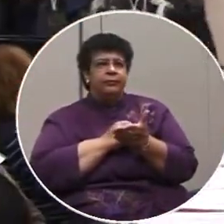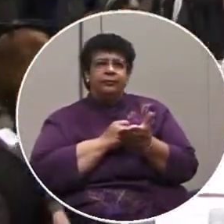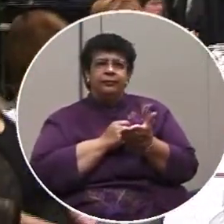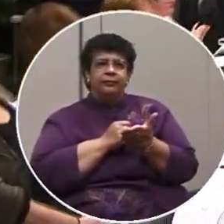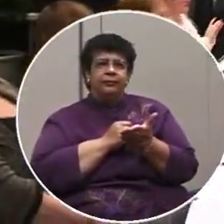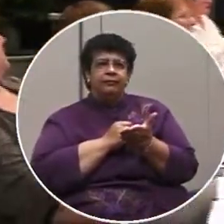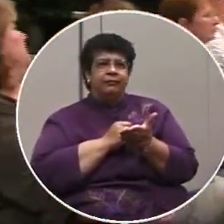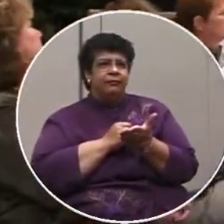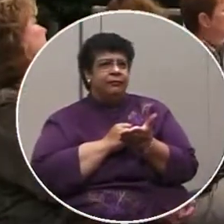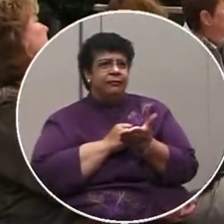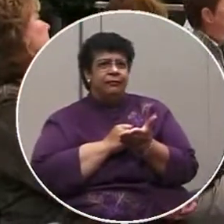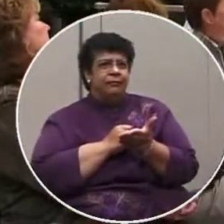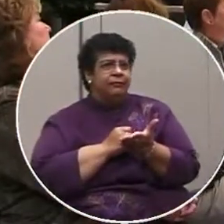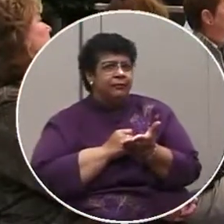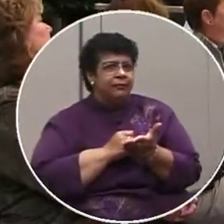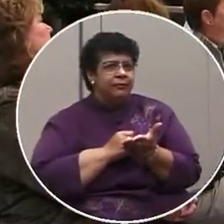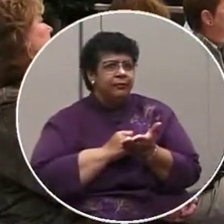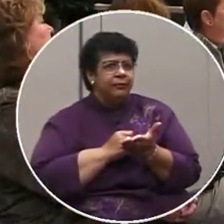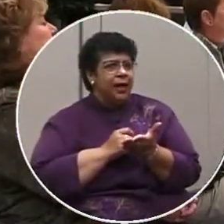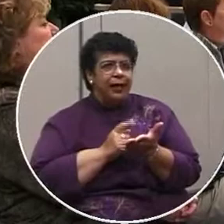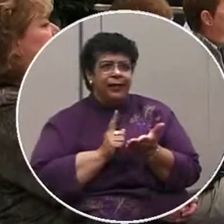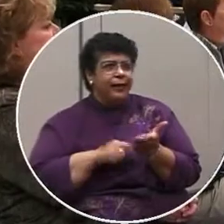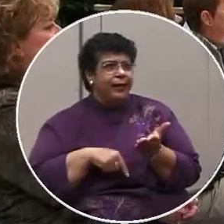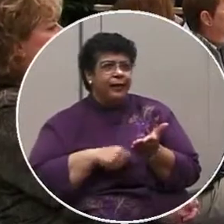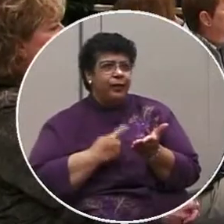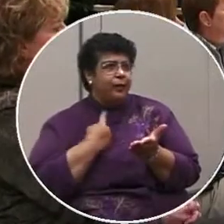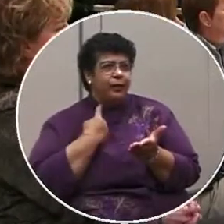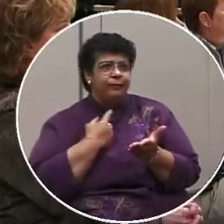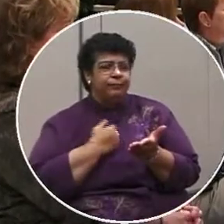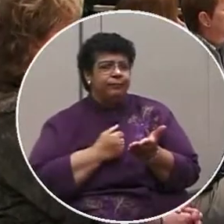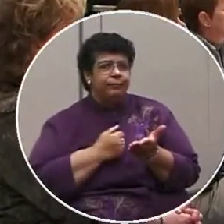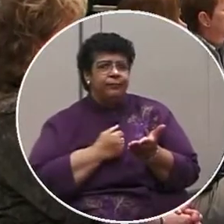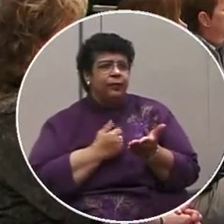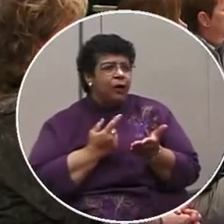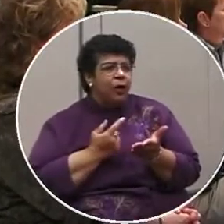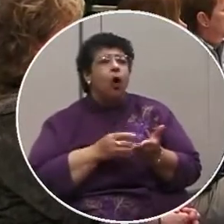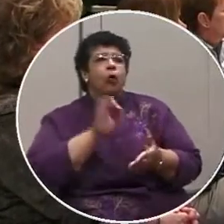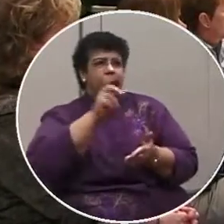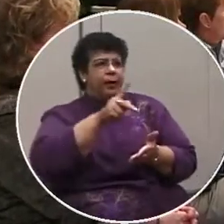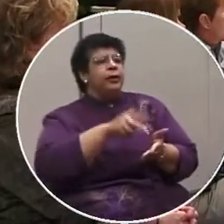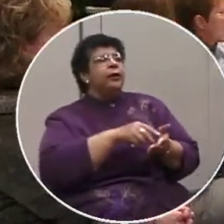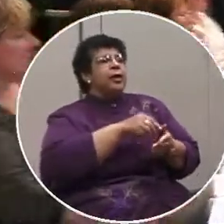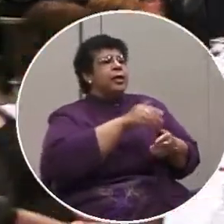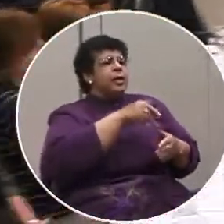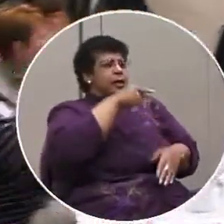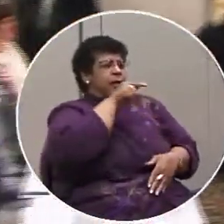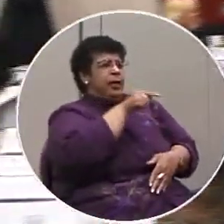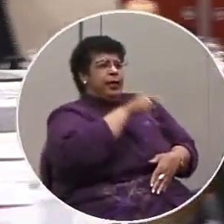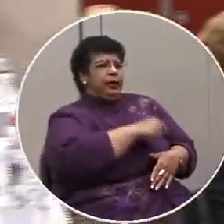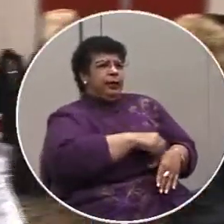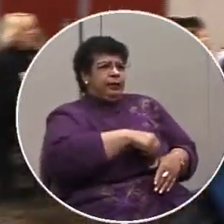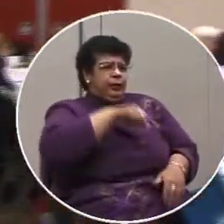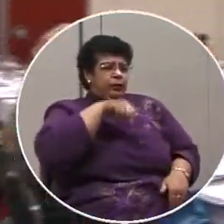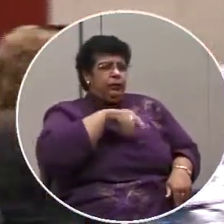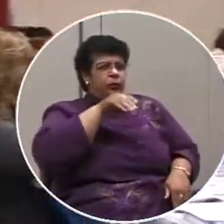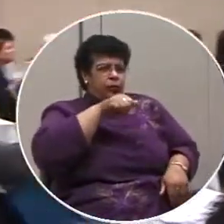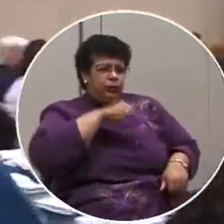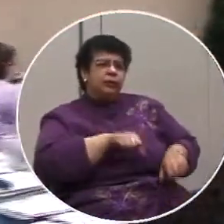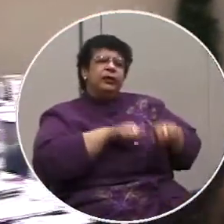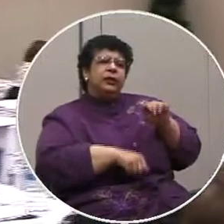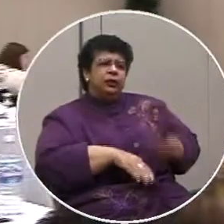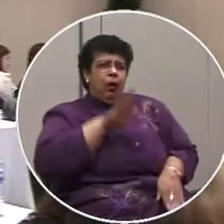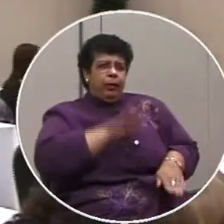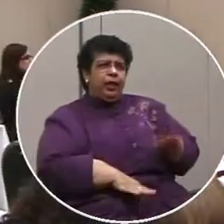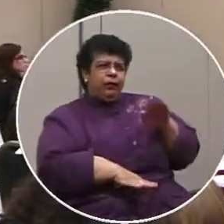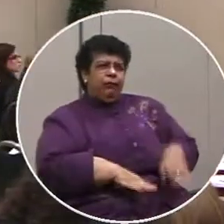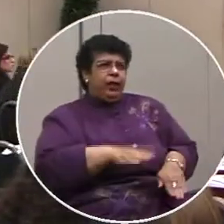You have to tell me exactly what he's doing to be aggressive. Excellent. He's stomping his feet. He's hitting the kid next to him. He's spitting. In